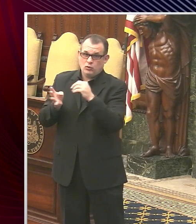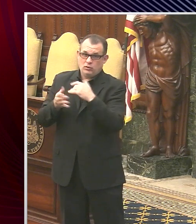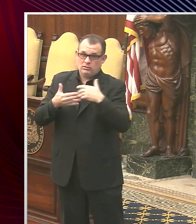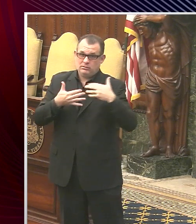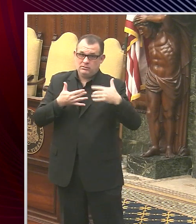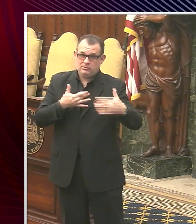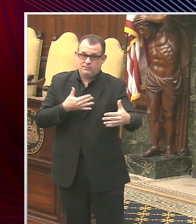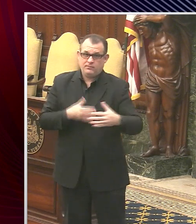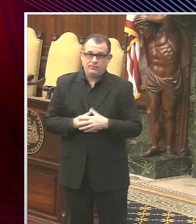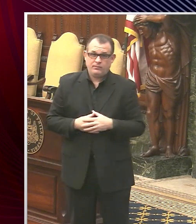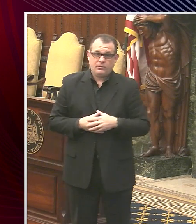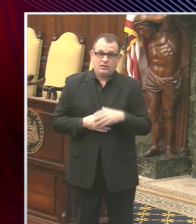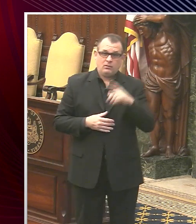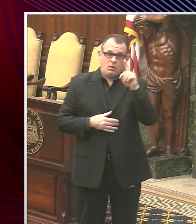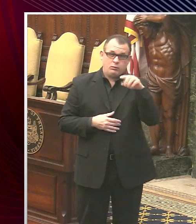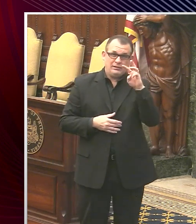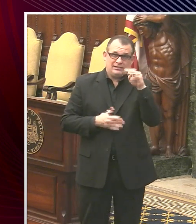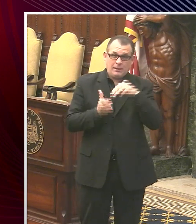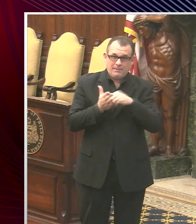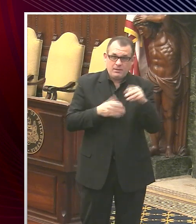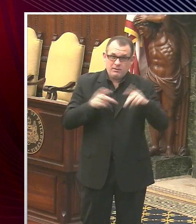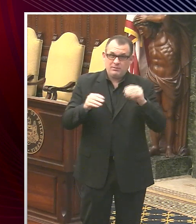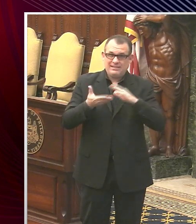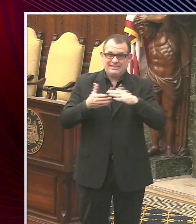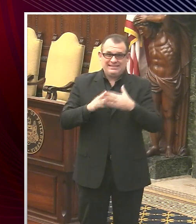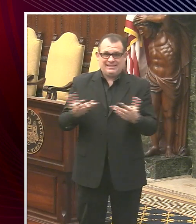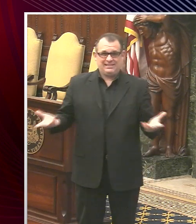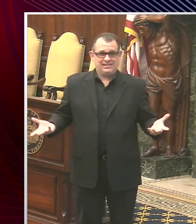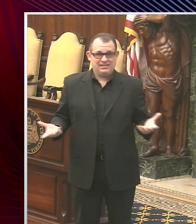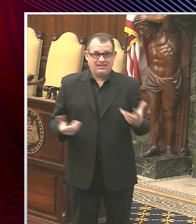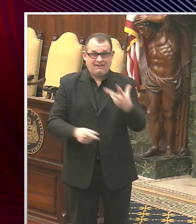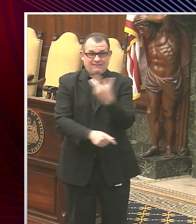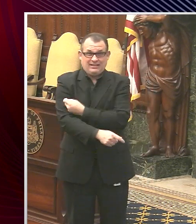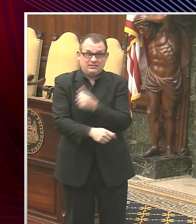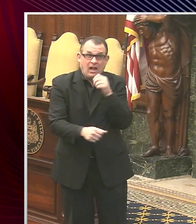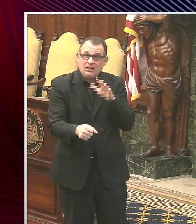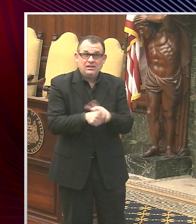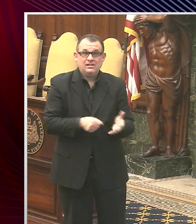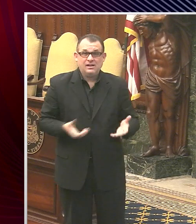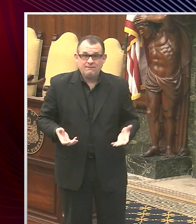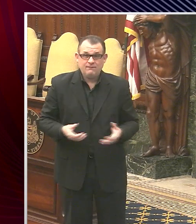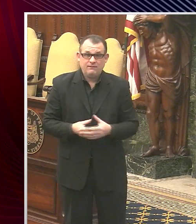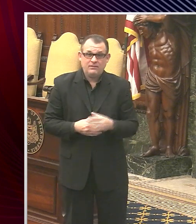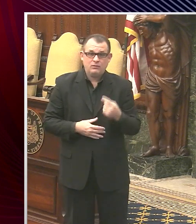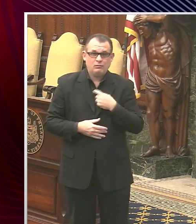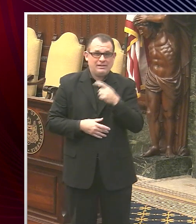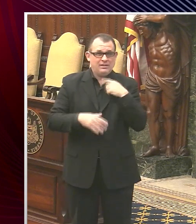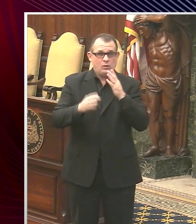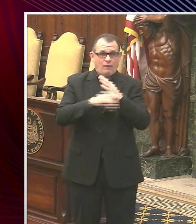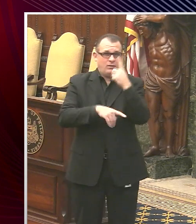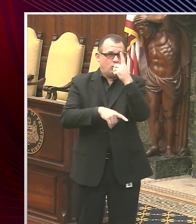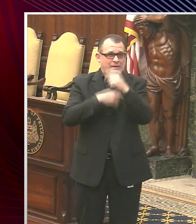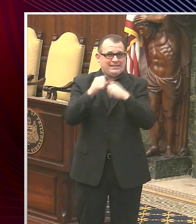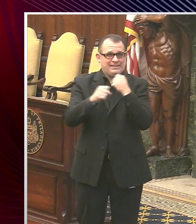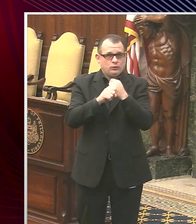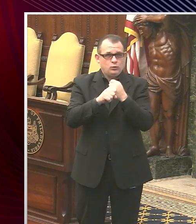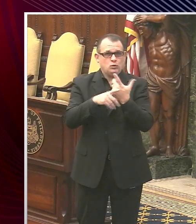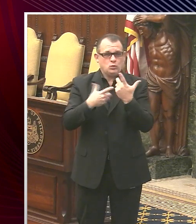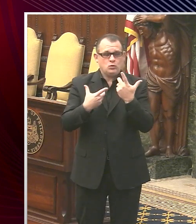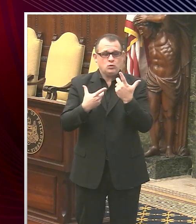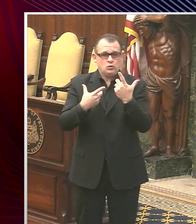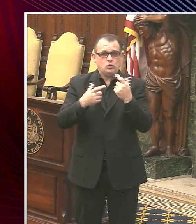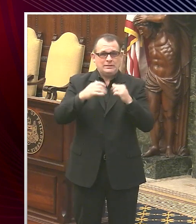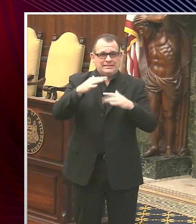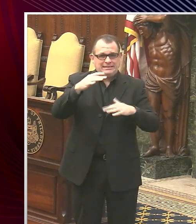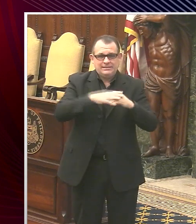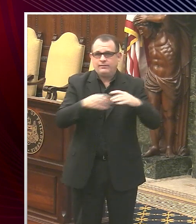of 1.6 million people, this is not enough. At this rate, it'll take more than 12 months to vaccinate the entire population of the city of